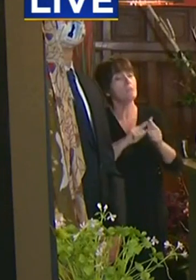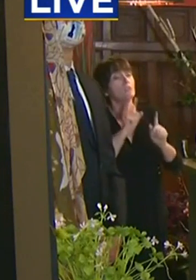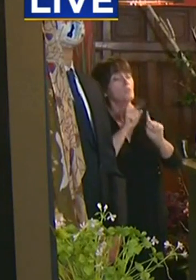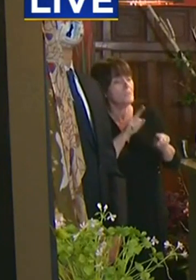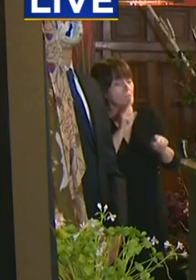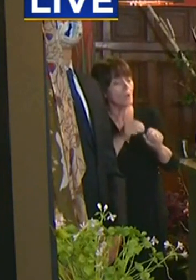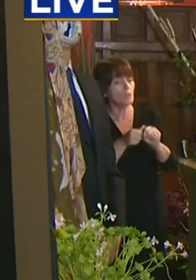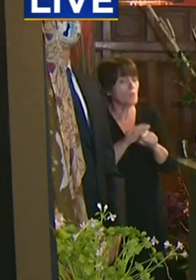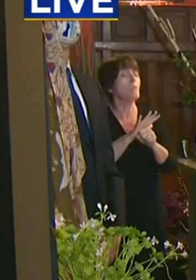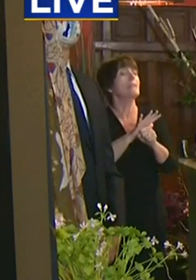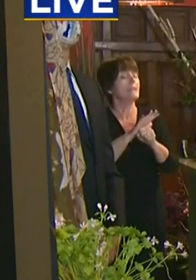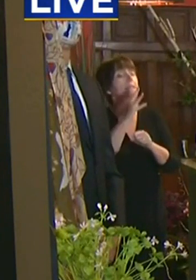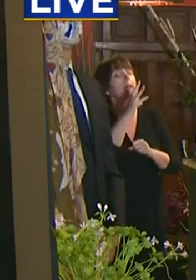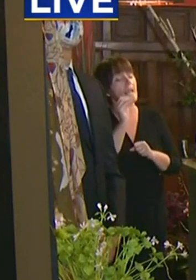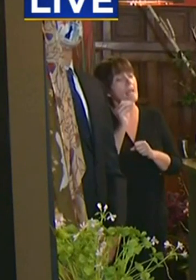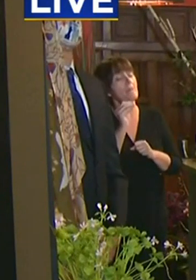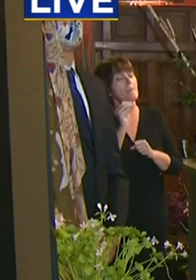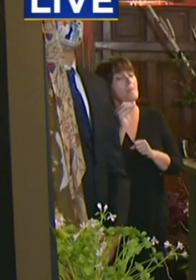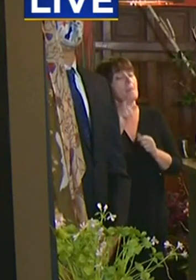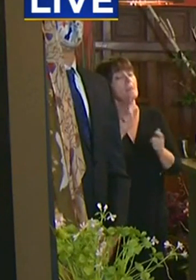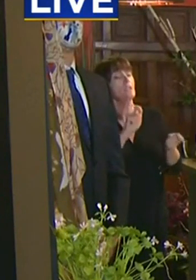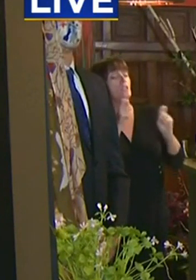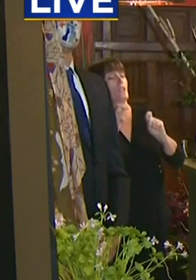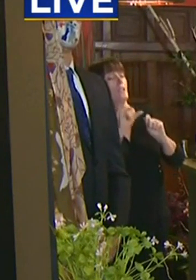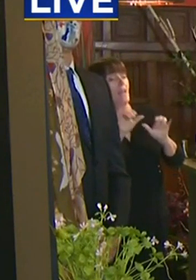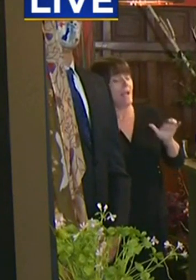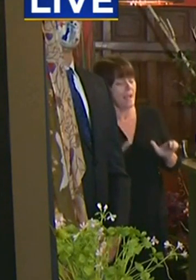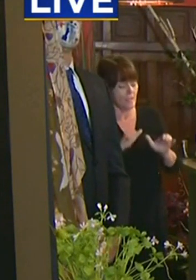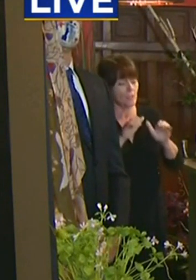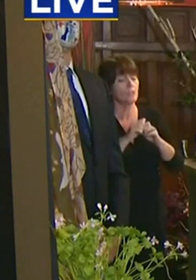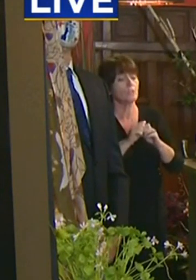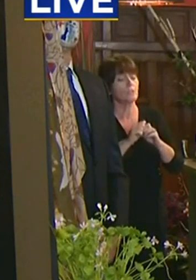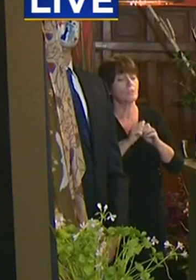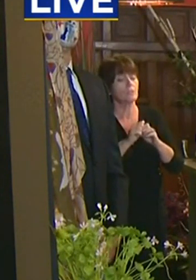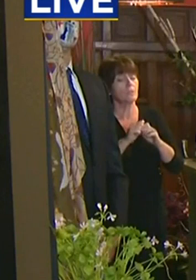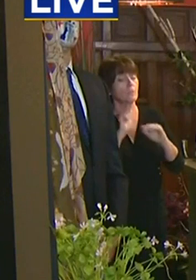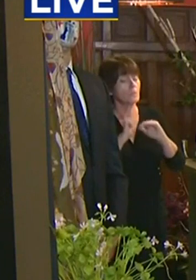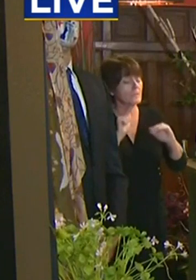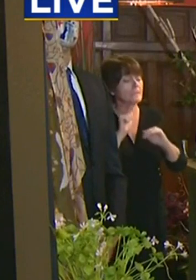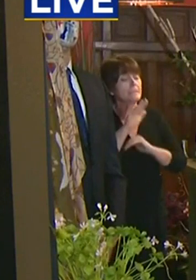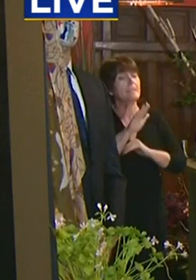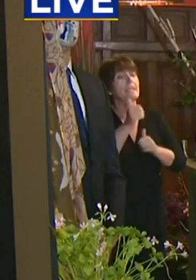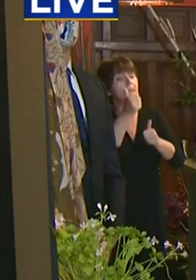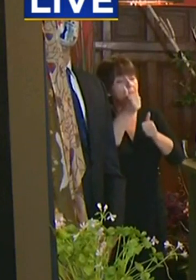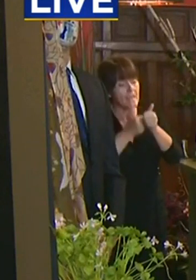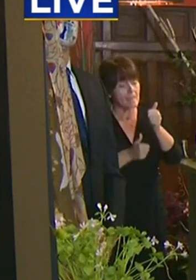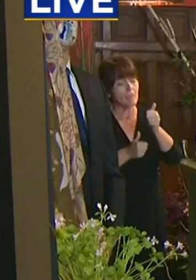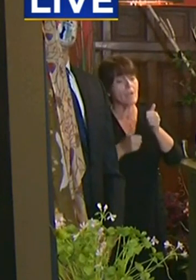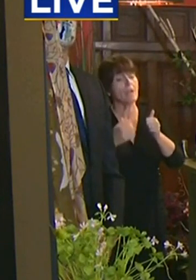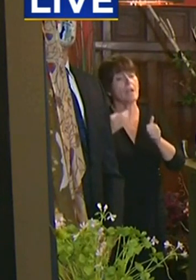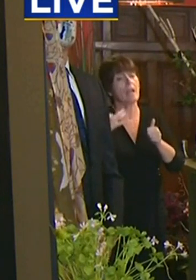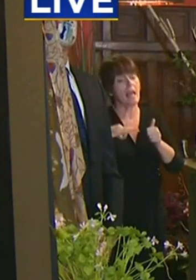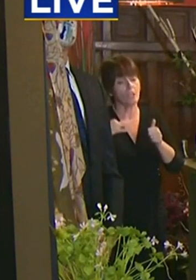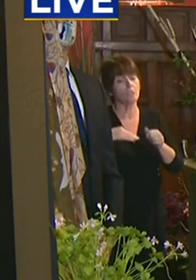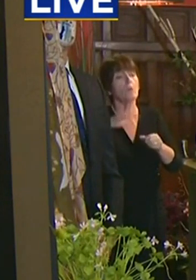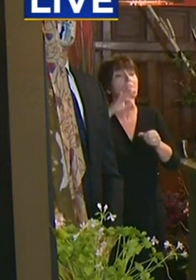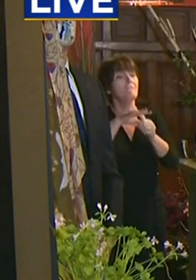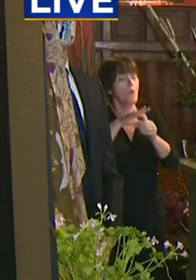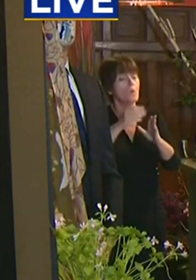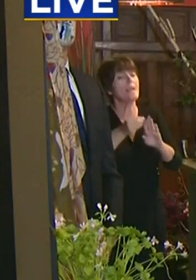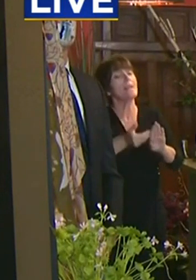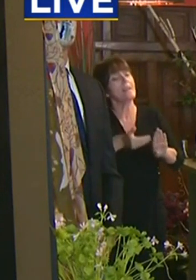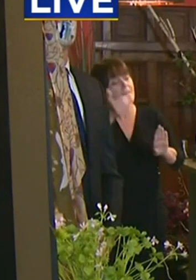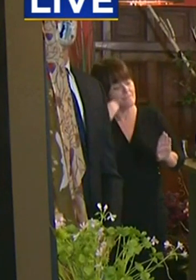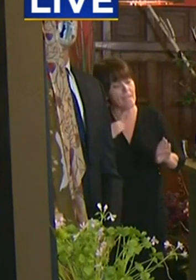to COVID-19 by taking this action of sending every voter a ballot in the mail in advance of